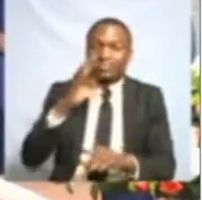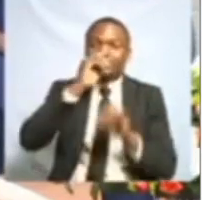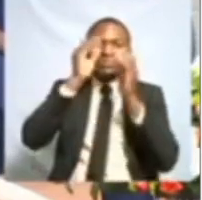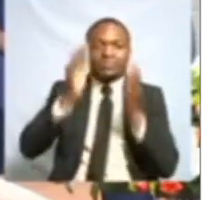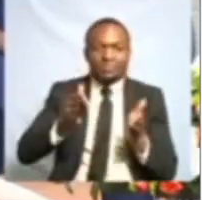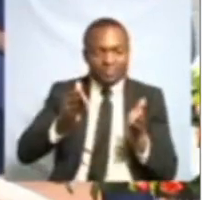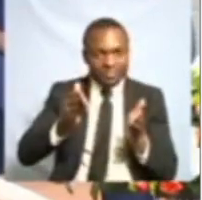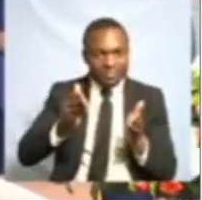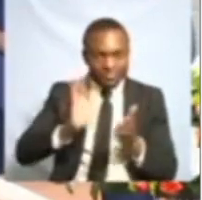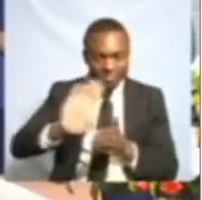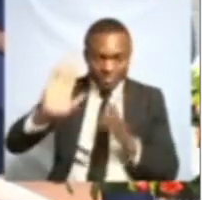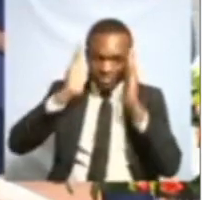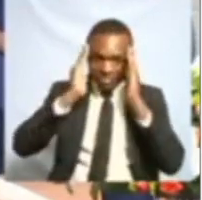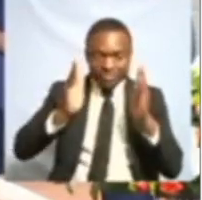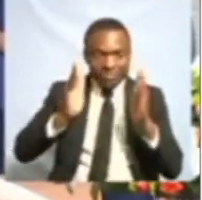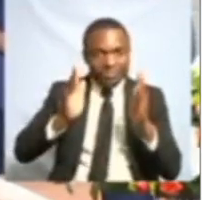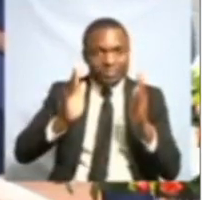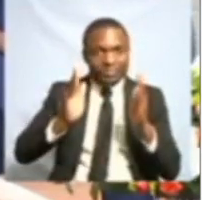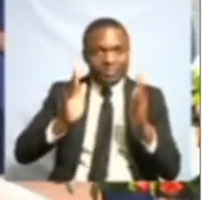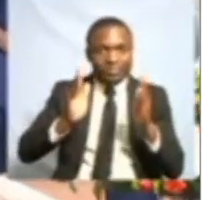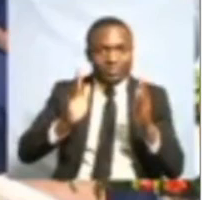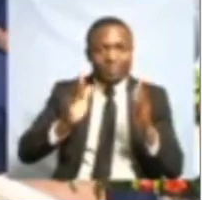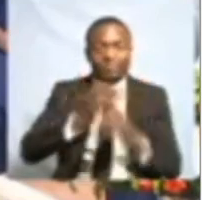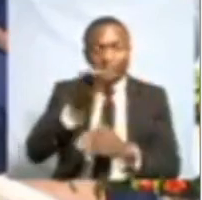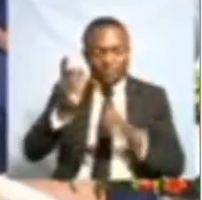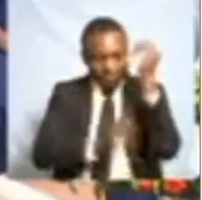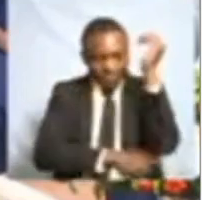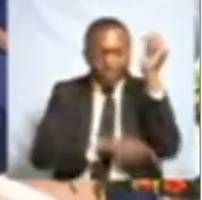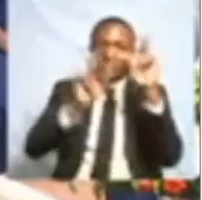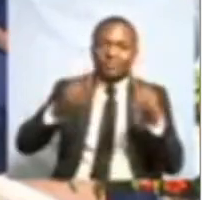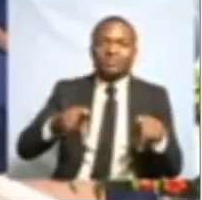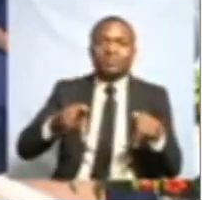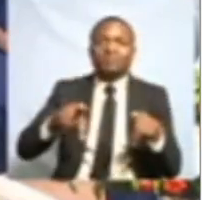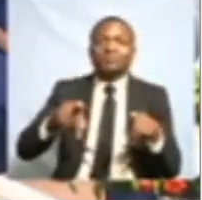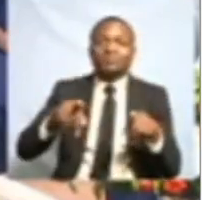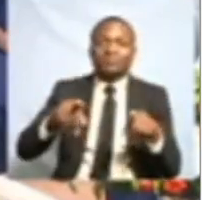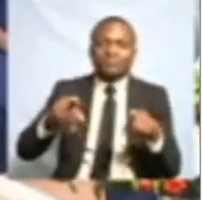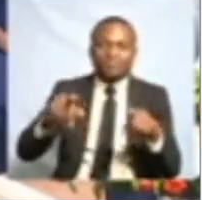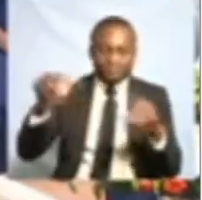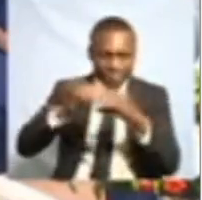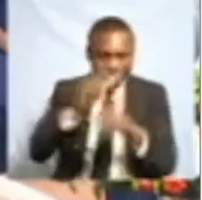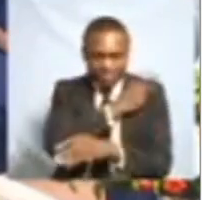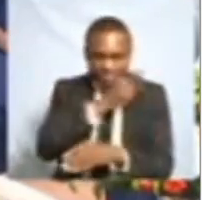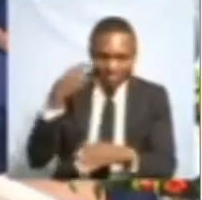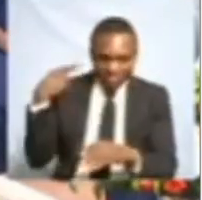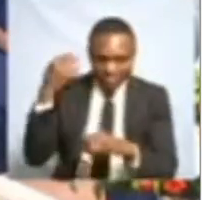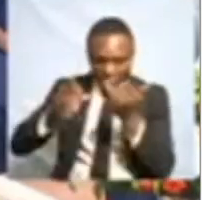shall, upon attendance, admonish or reprimand the person at the bar of the Assembly. End of